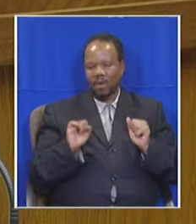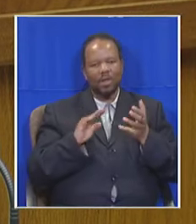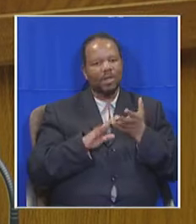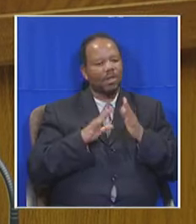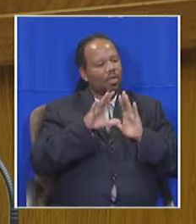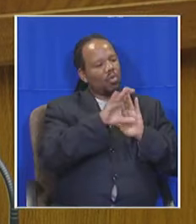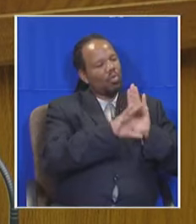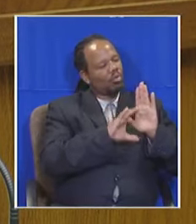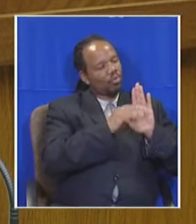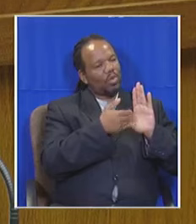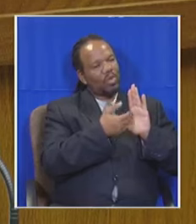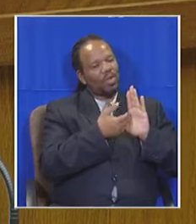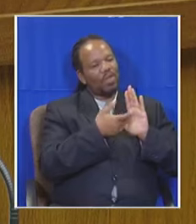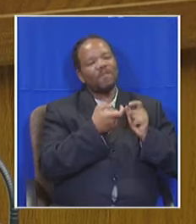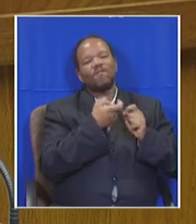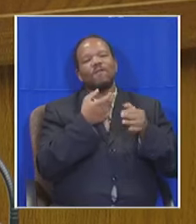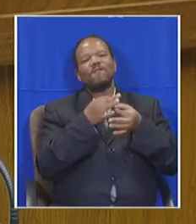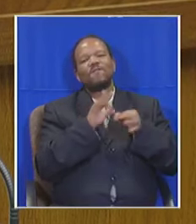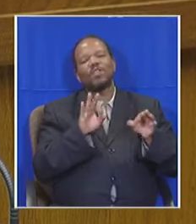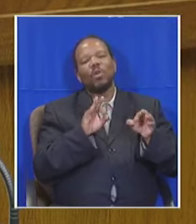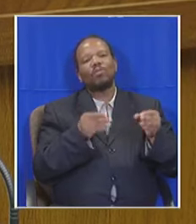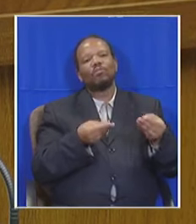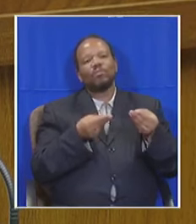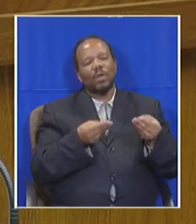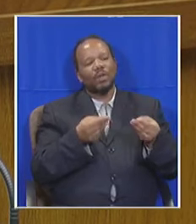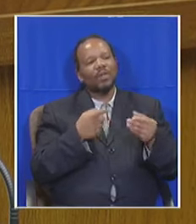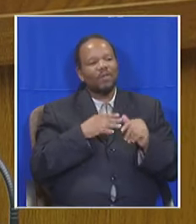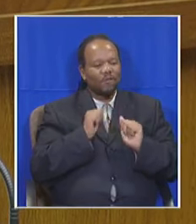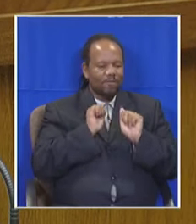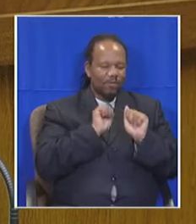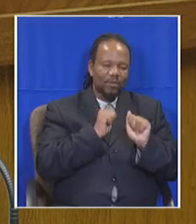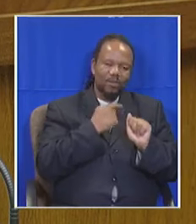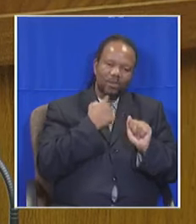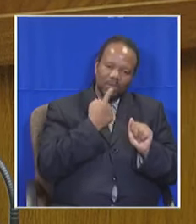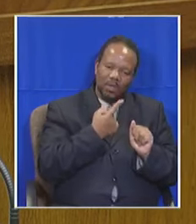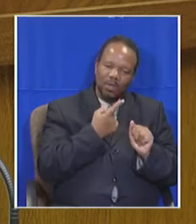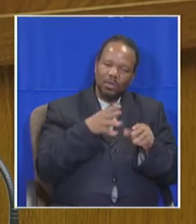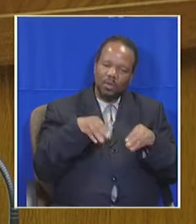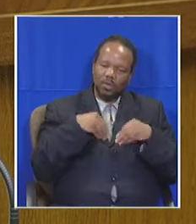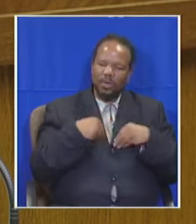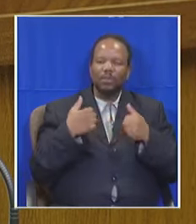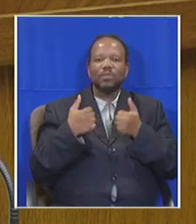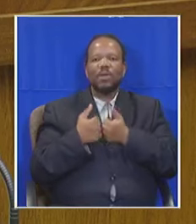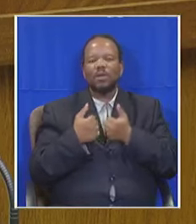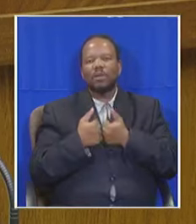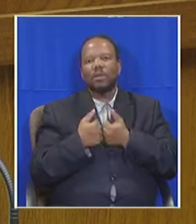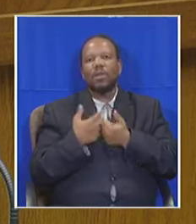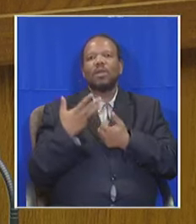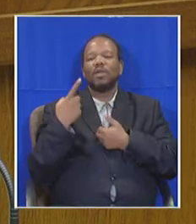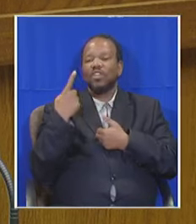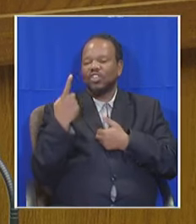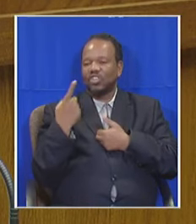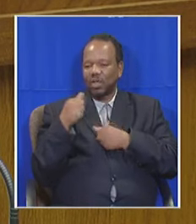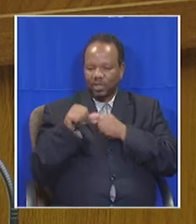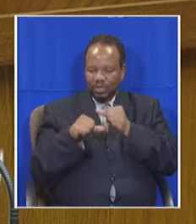which emanates from the Freedom Charter, obliges all of us to tackle these challenges. Chairperson, each generation has a